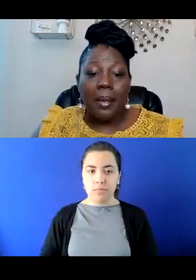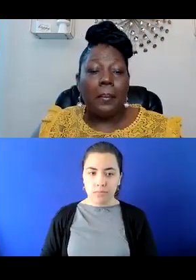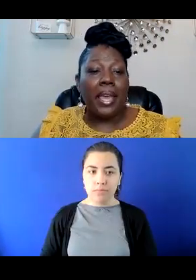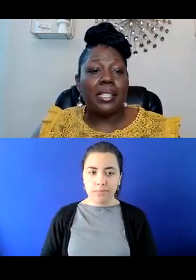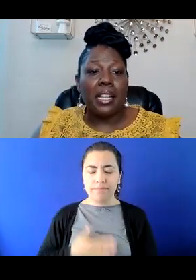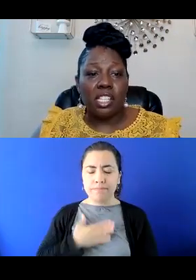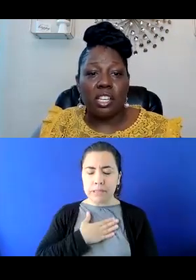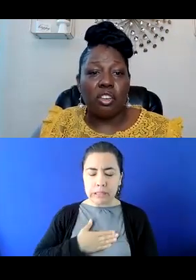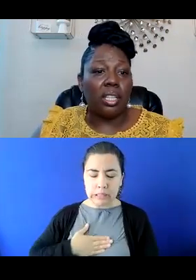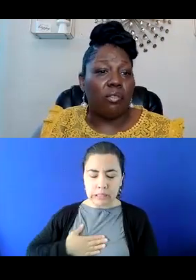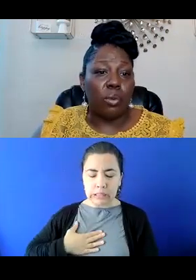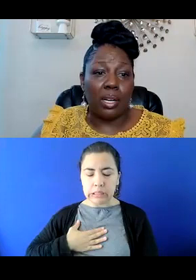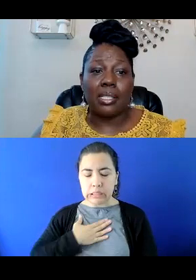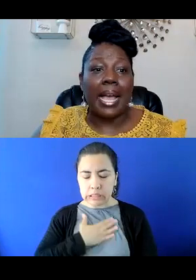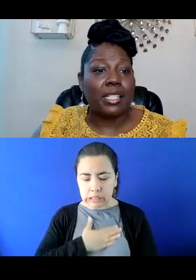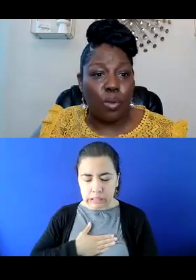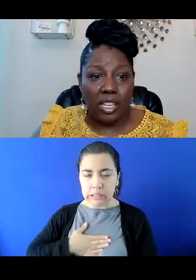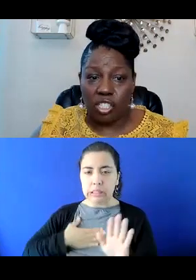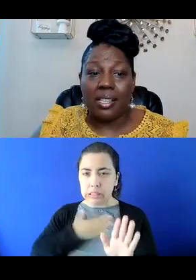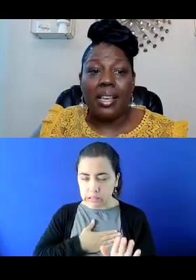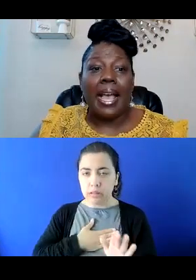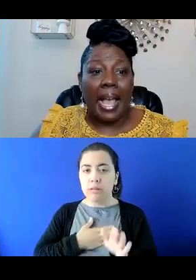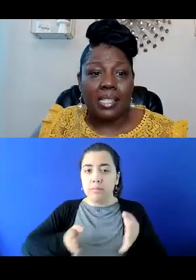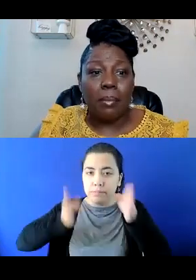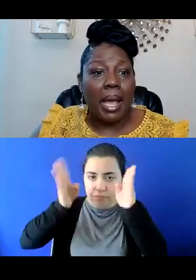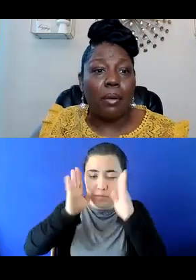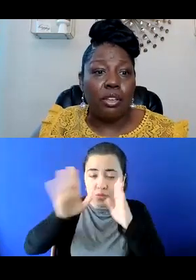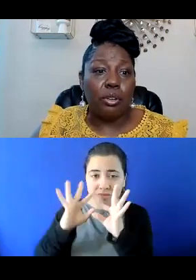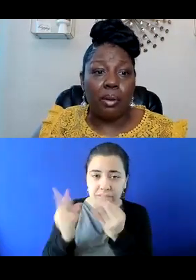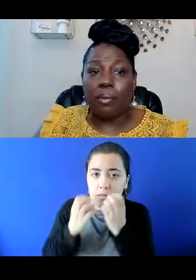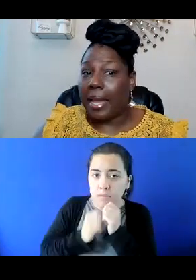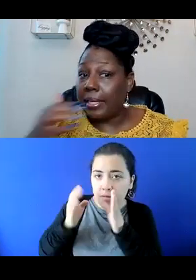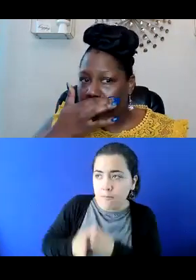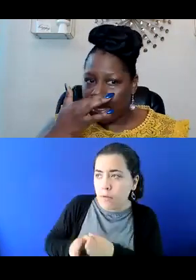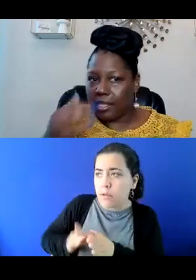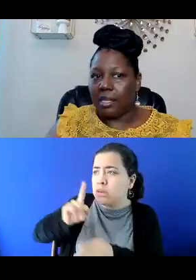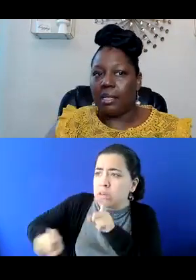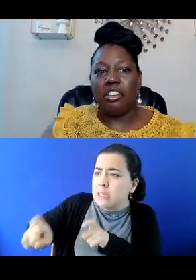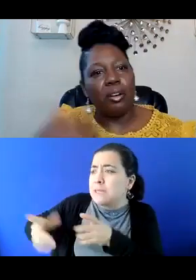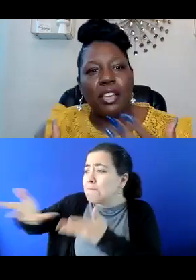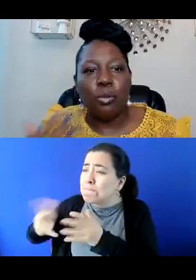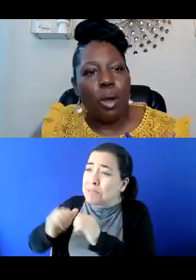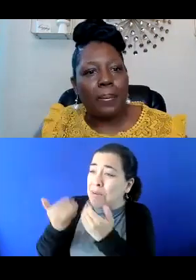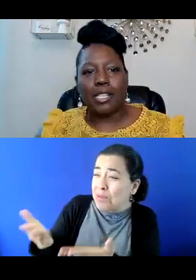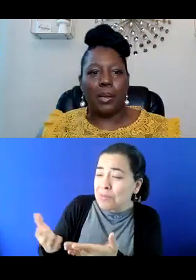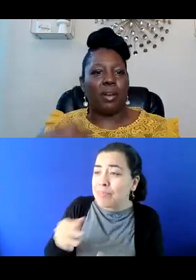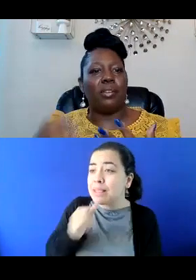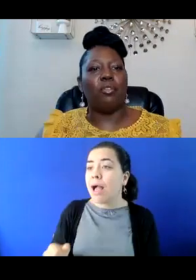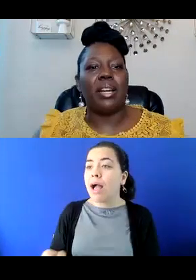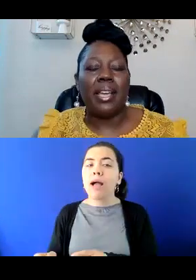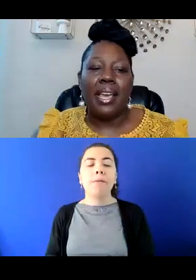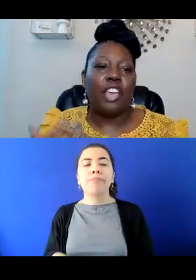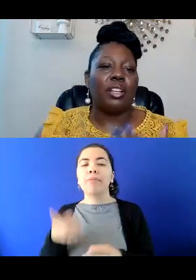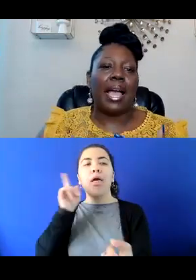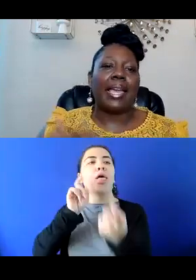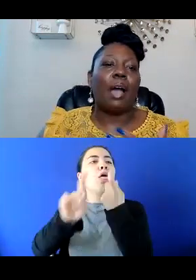please pay attention to your loved ones. Ask questions. Ask them, how are you doing, right? Not just you know how you walk past people every